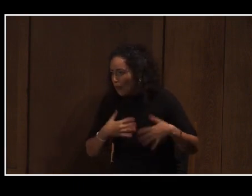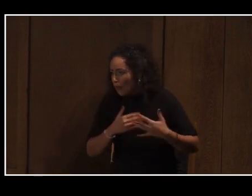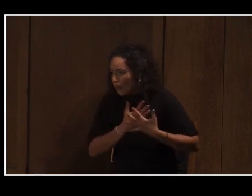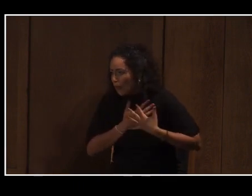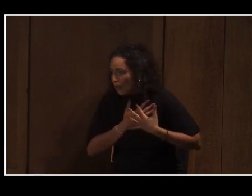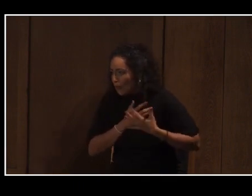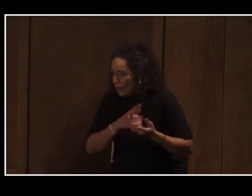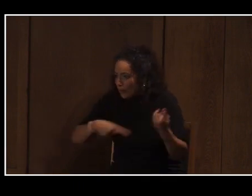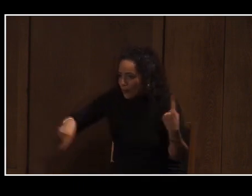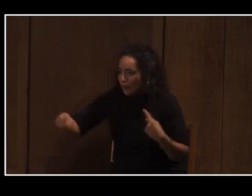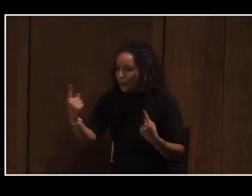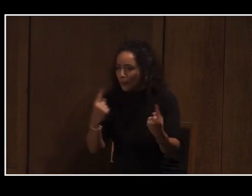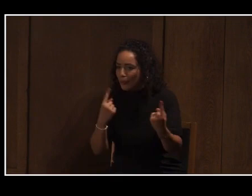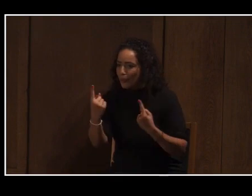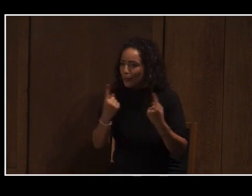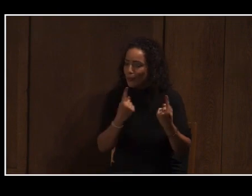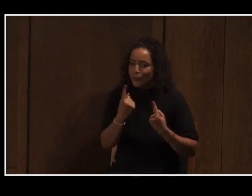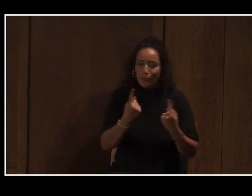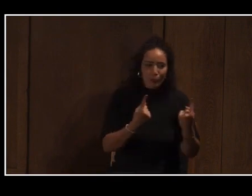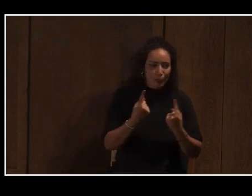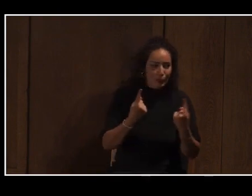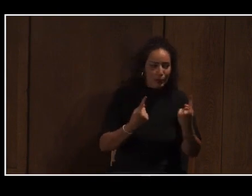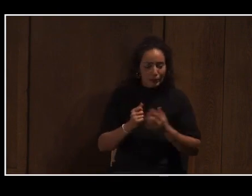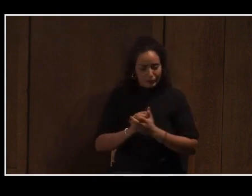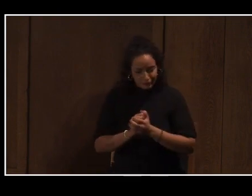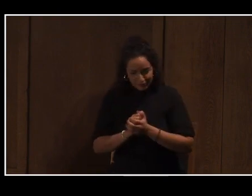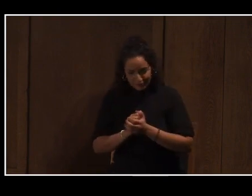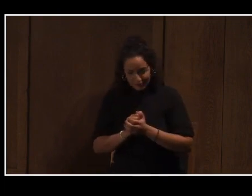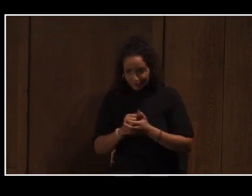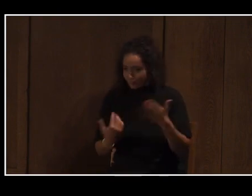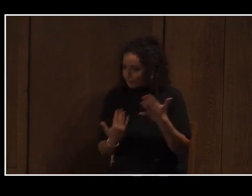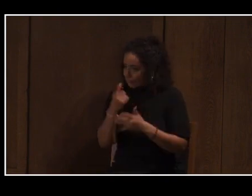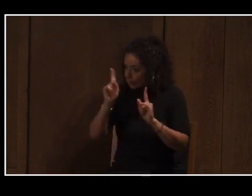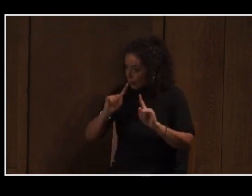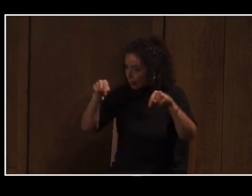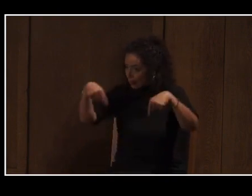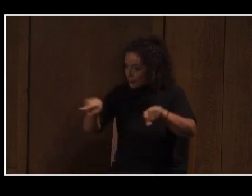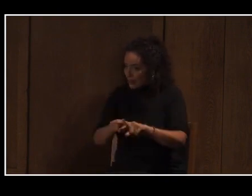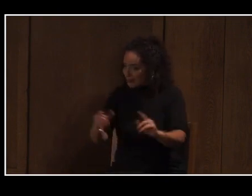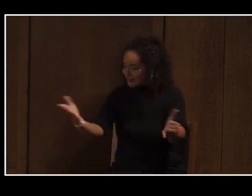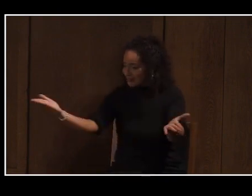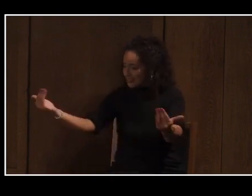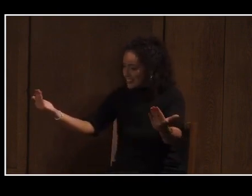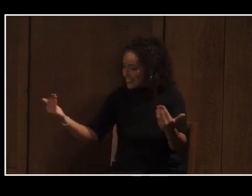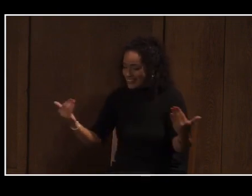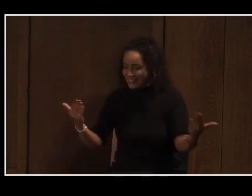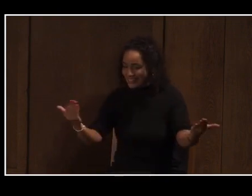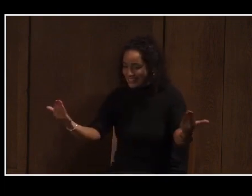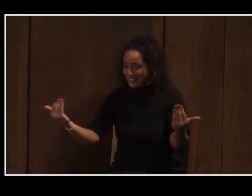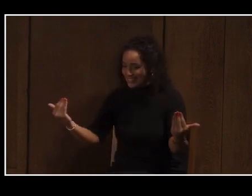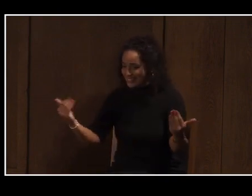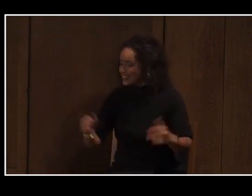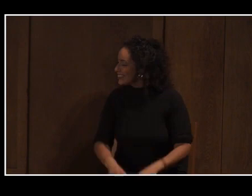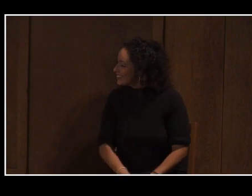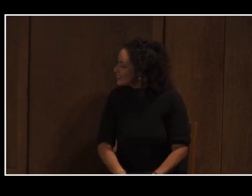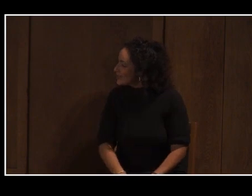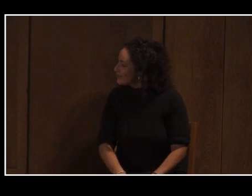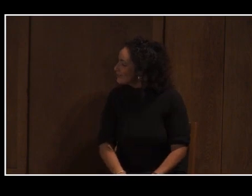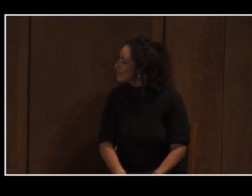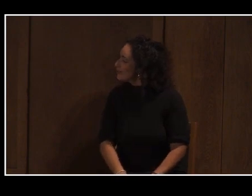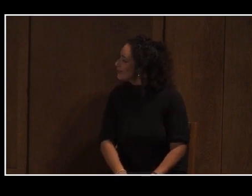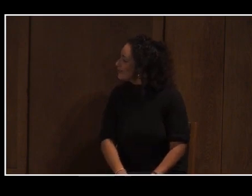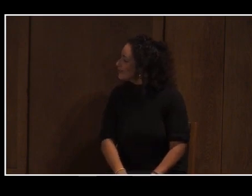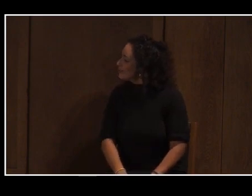like our HJL community. And there's also some new faces, so welcome. And for anyone who's new to our